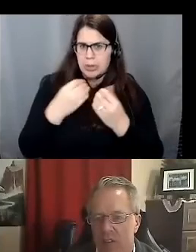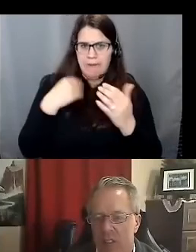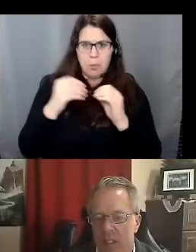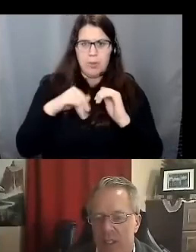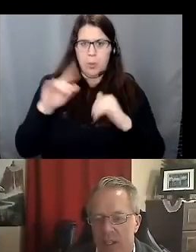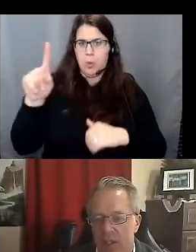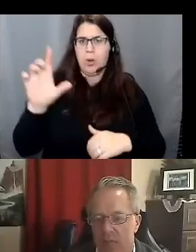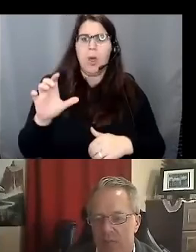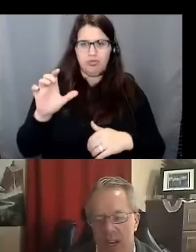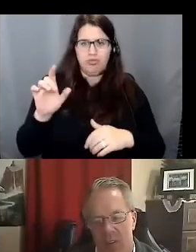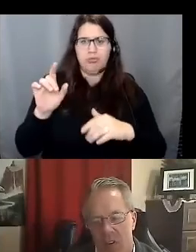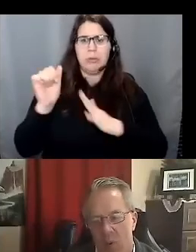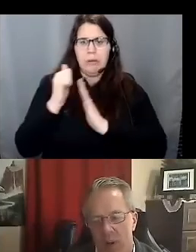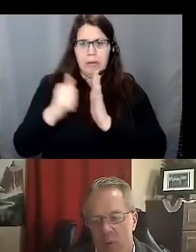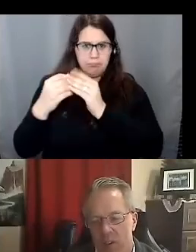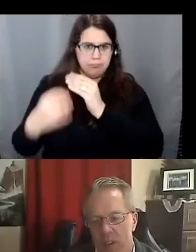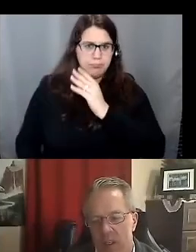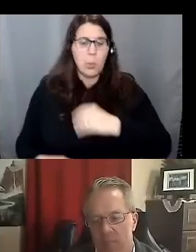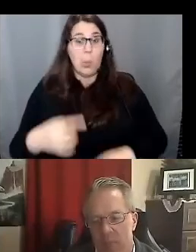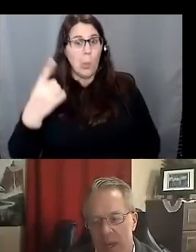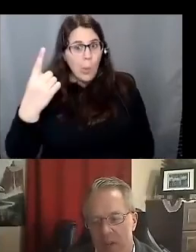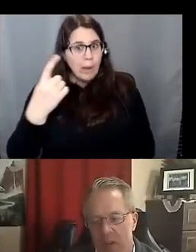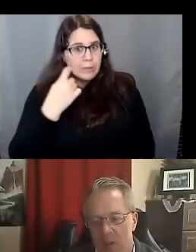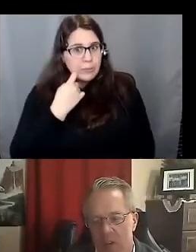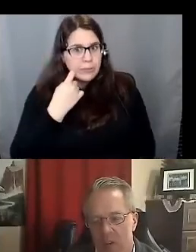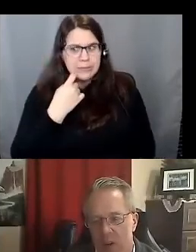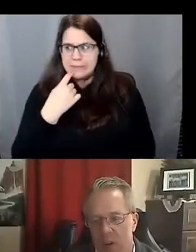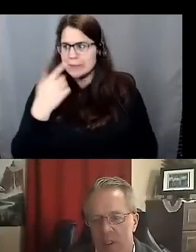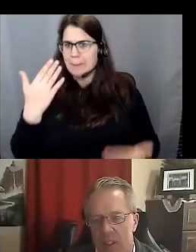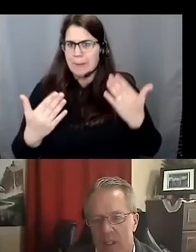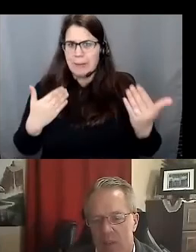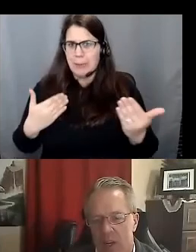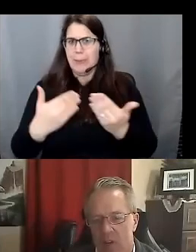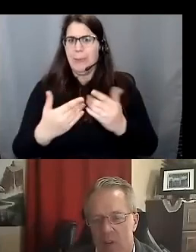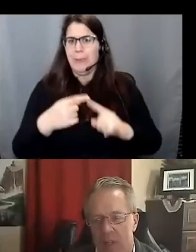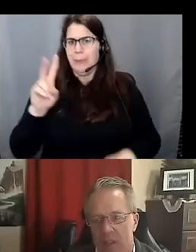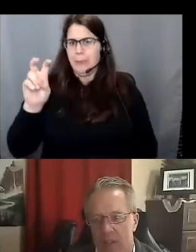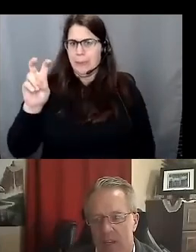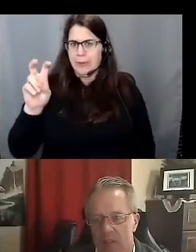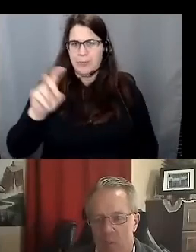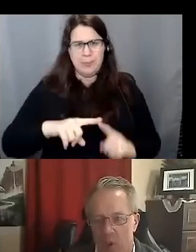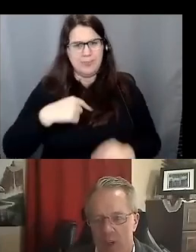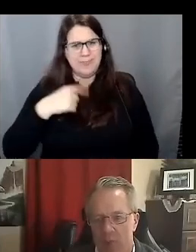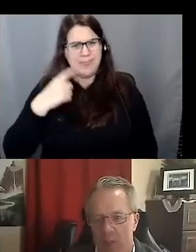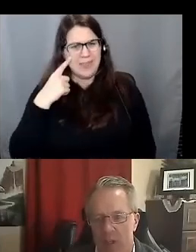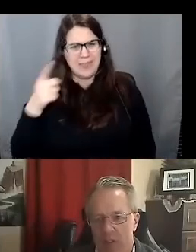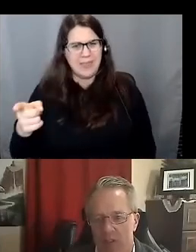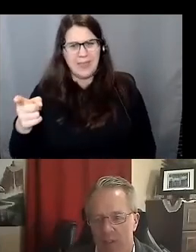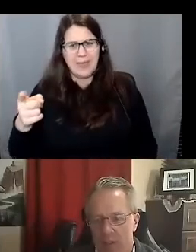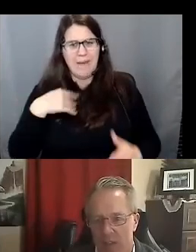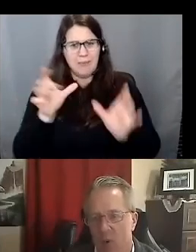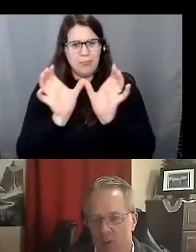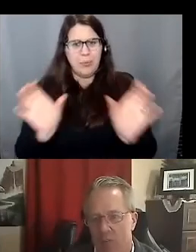accounts. I've heard of one recently that may have close to 200, but I also think that they have it broken up